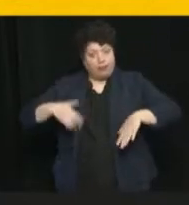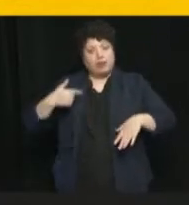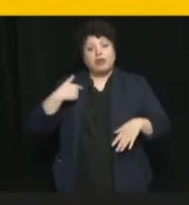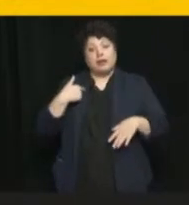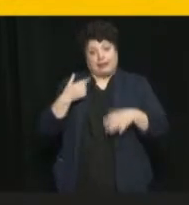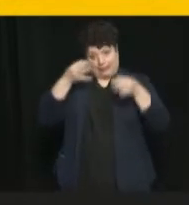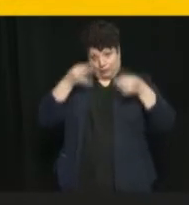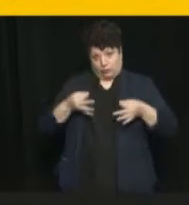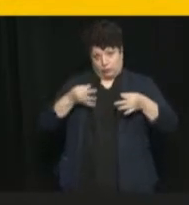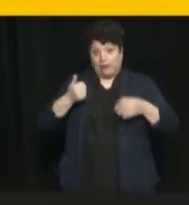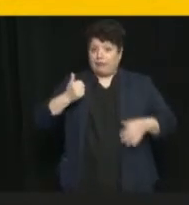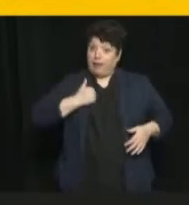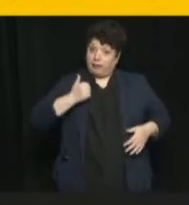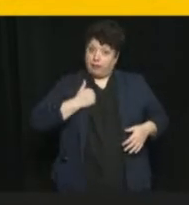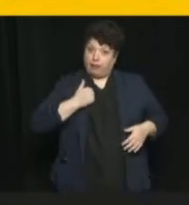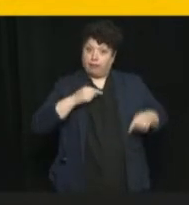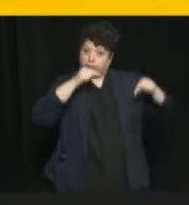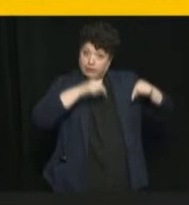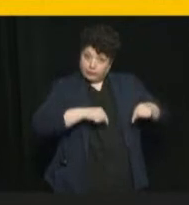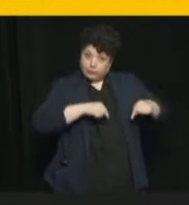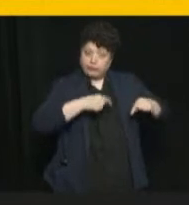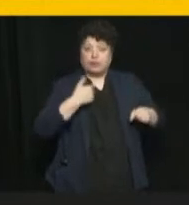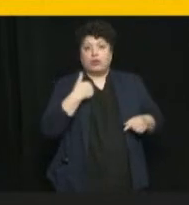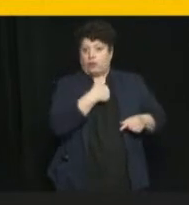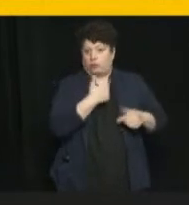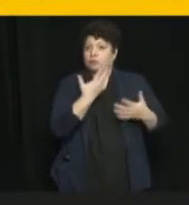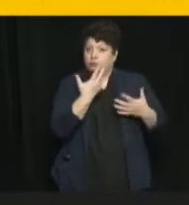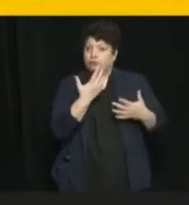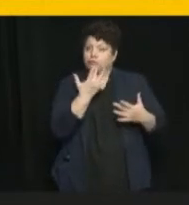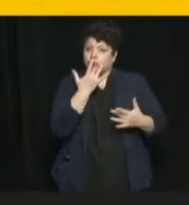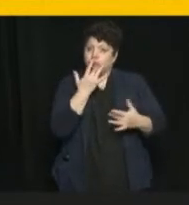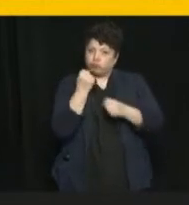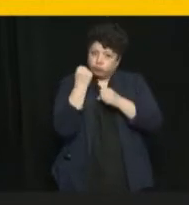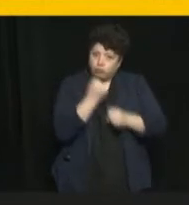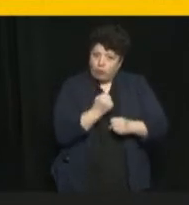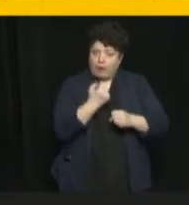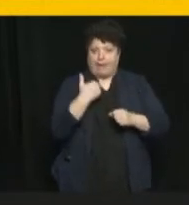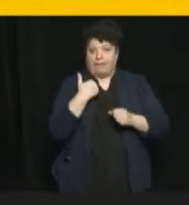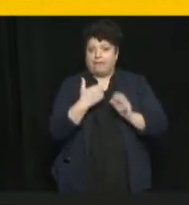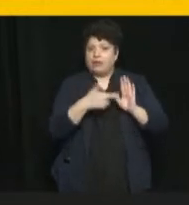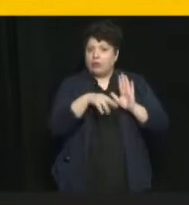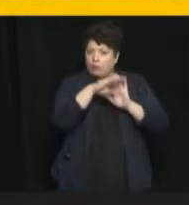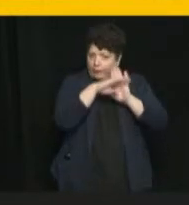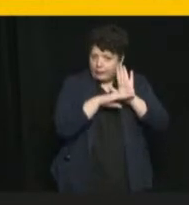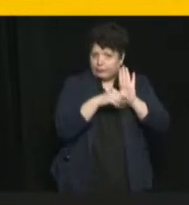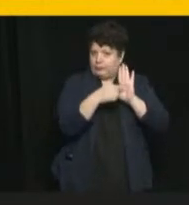as Canadians is to make sure that we are consistent and strong in our regulations